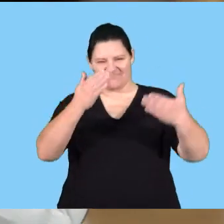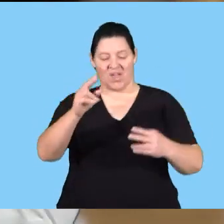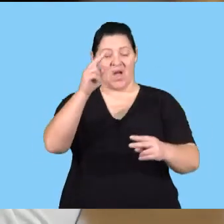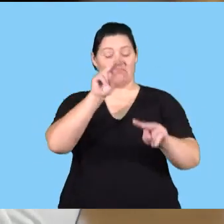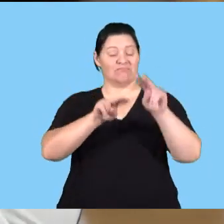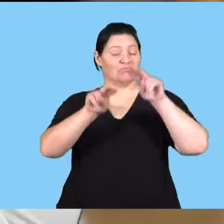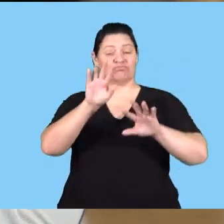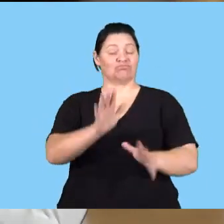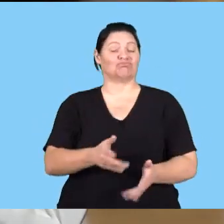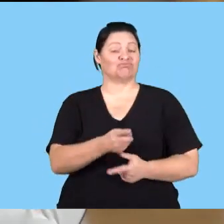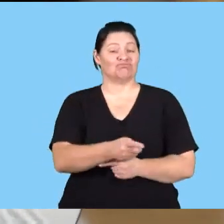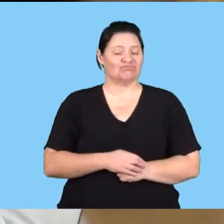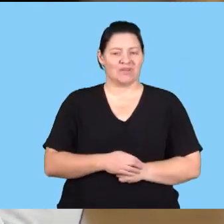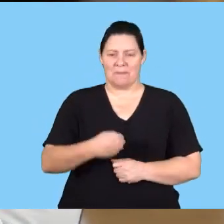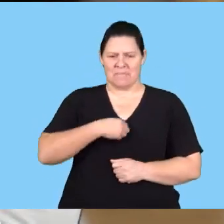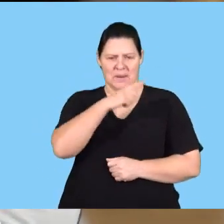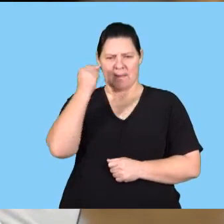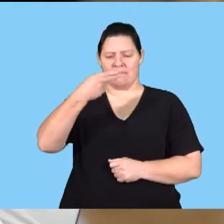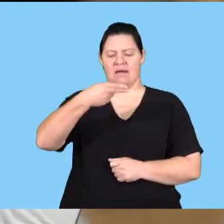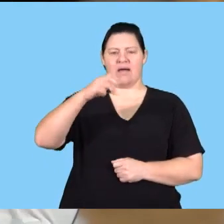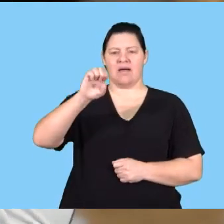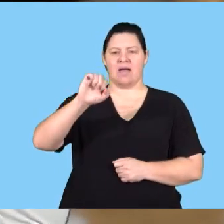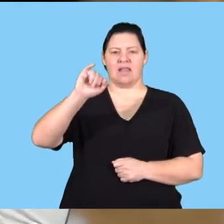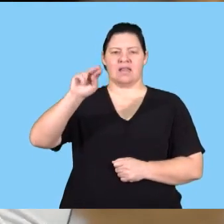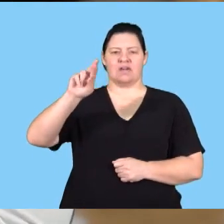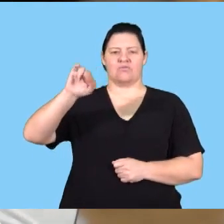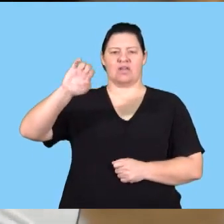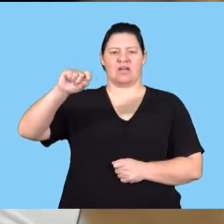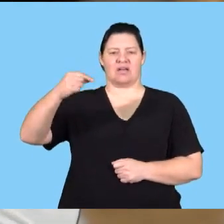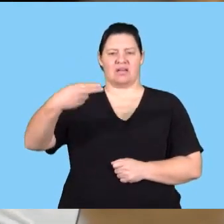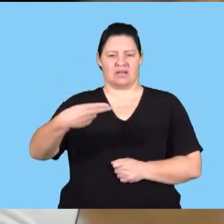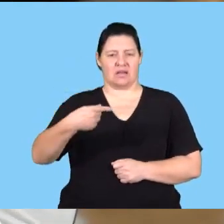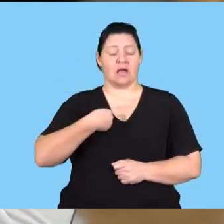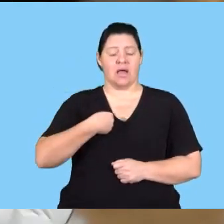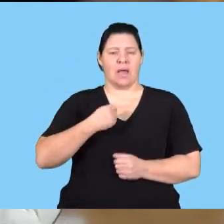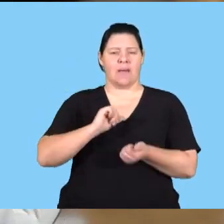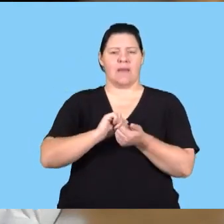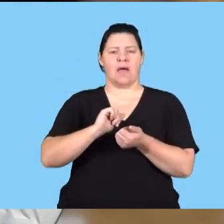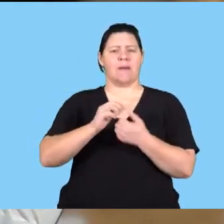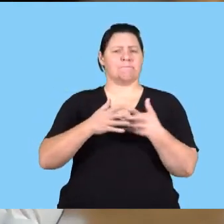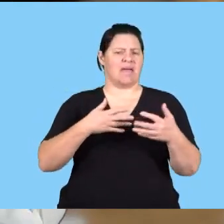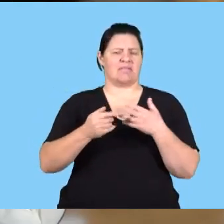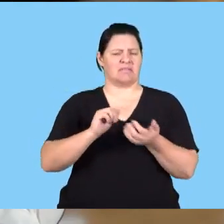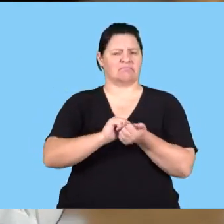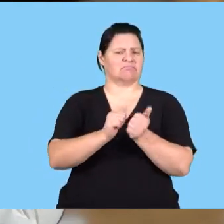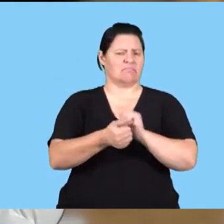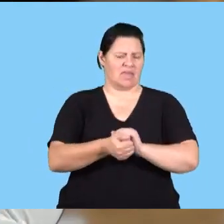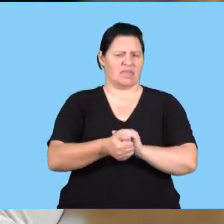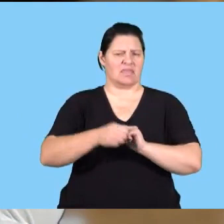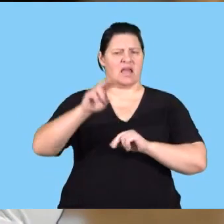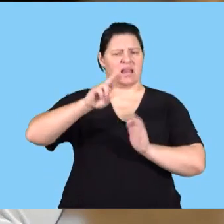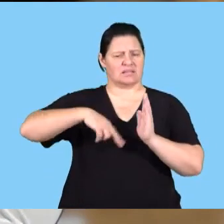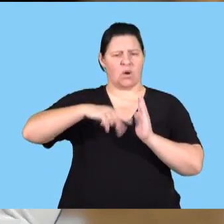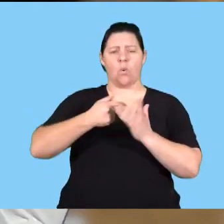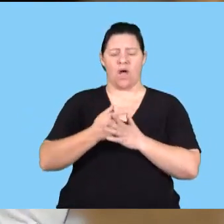day to all our viewers out there. My name is Heinrich Neetling, and this is Mathematical Literacy. In today's lesson, we'll be focusing on